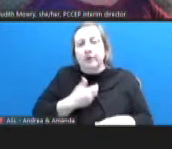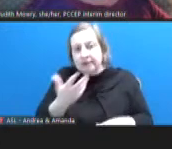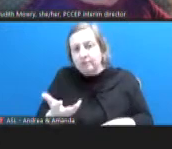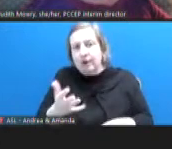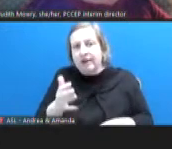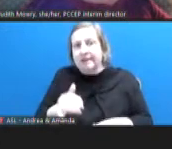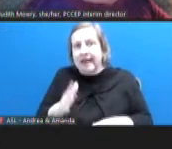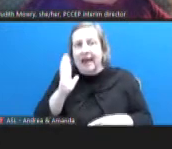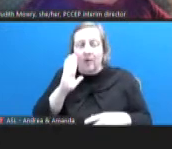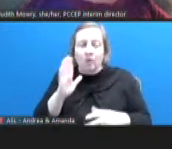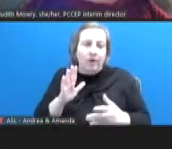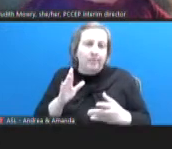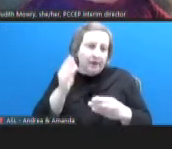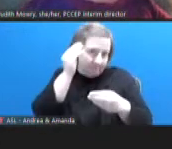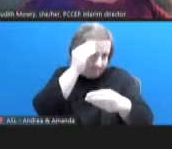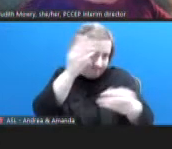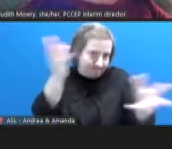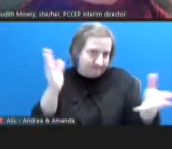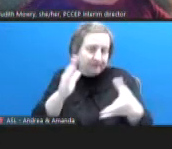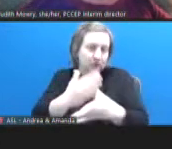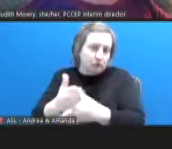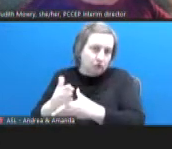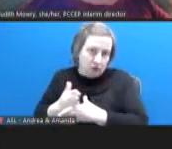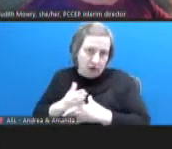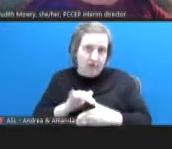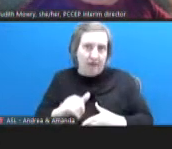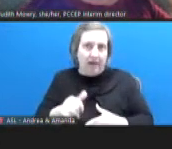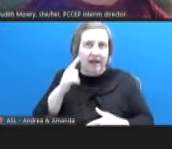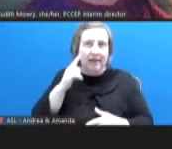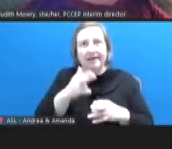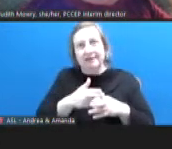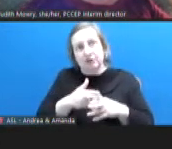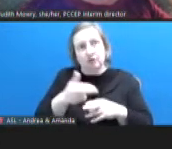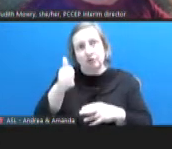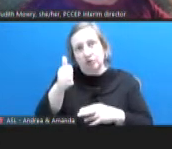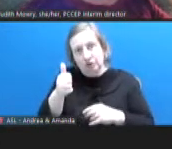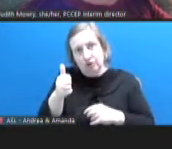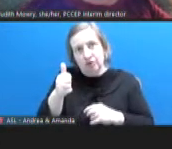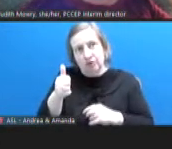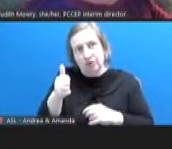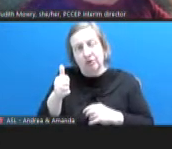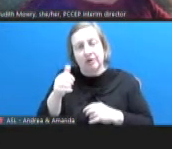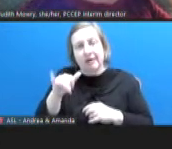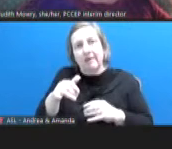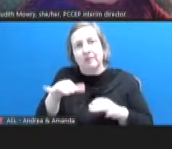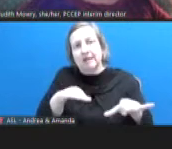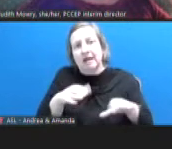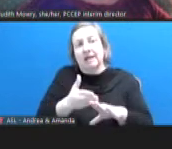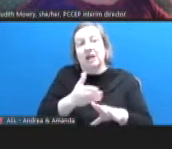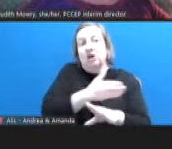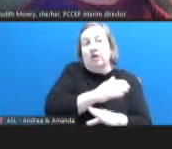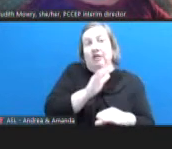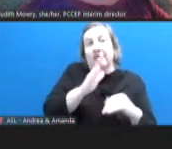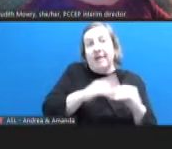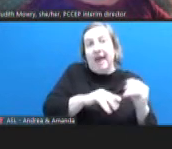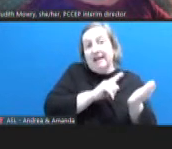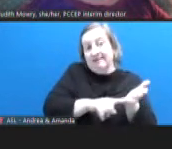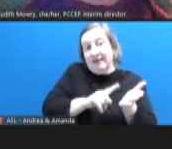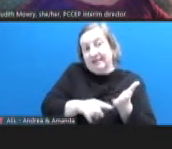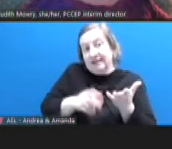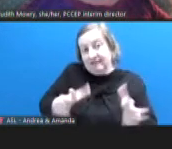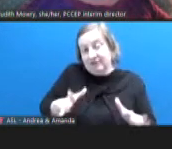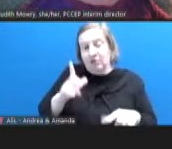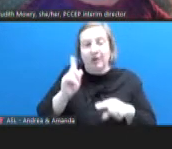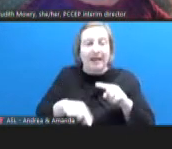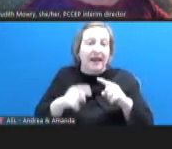coming out and to share that. I think that was it was done earlier than the investigation was complete. So we can't give